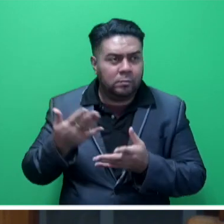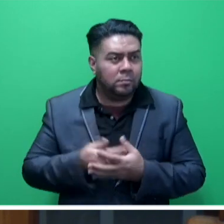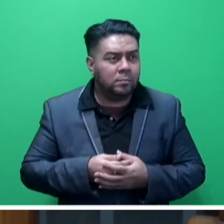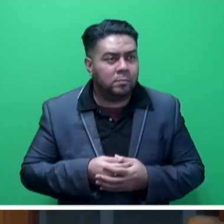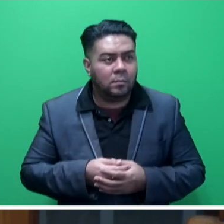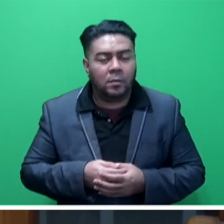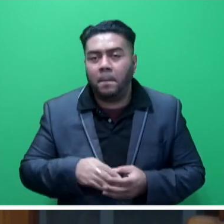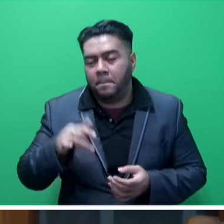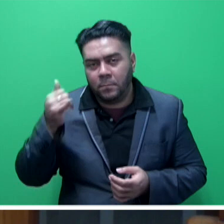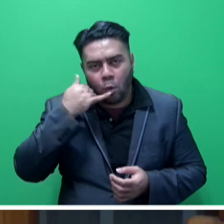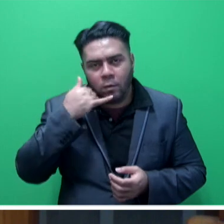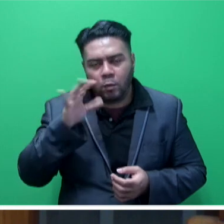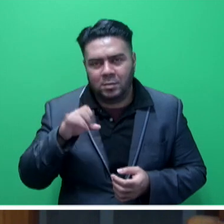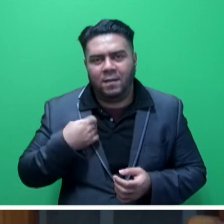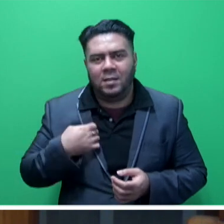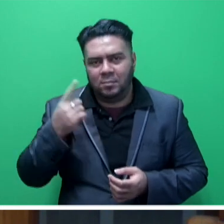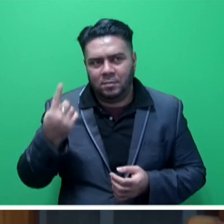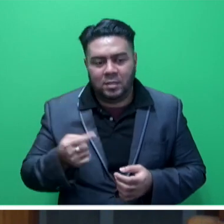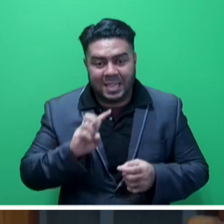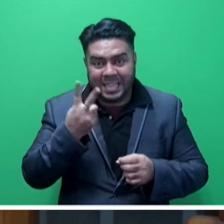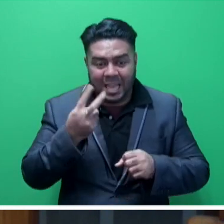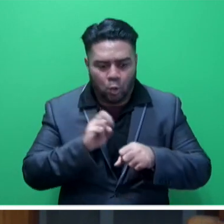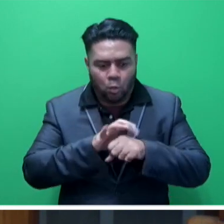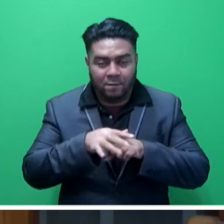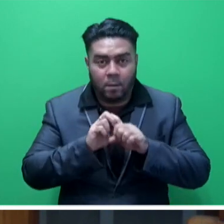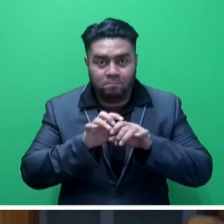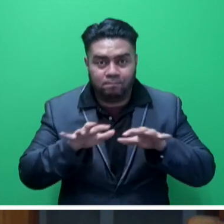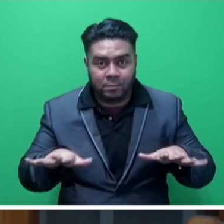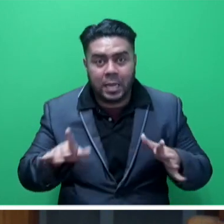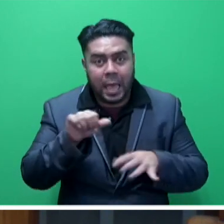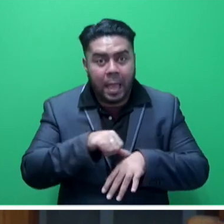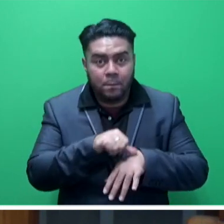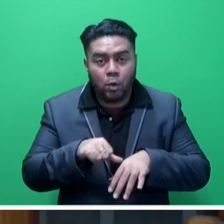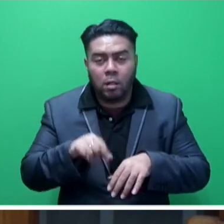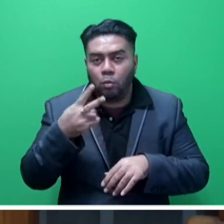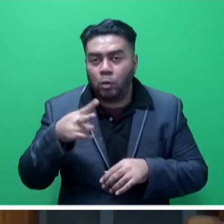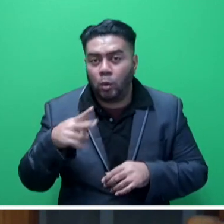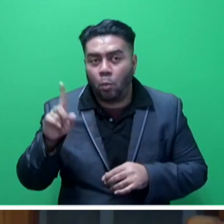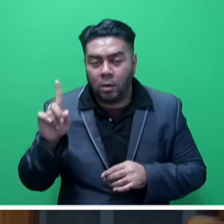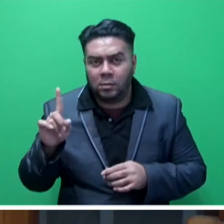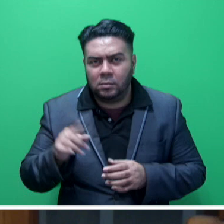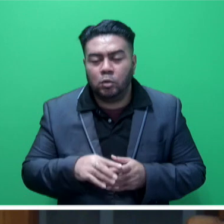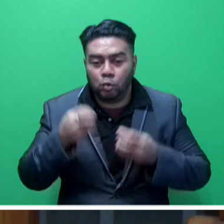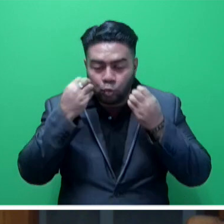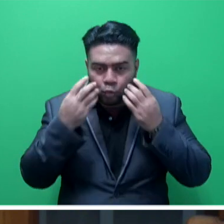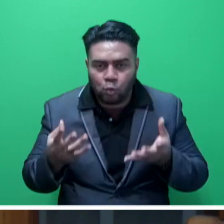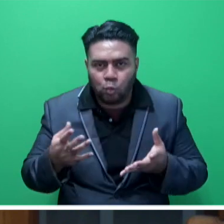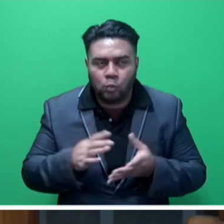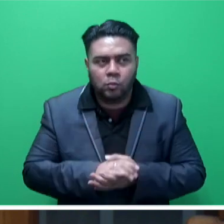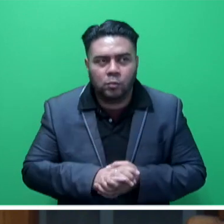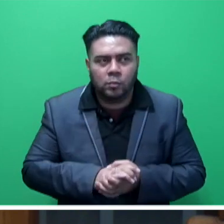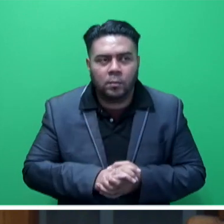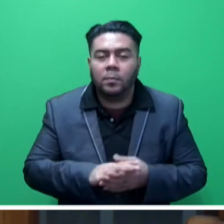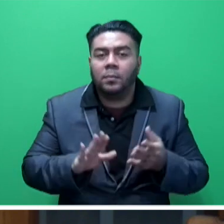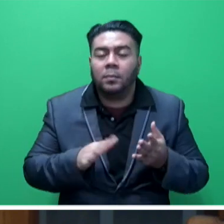calls from survivors. The second wave of COVID-19 and lockdown in April 2021 shows the following trend for May compared